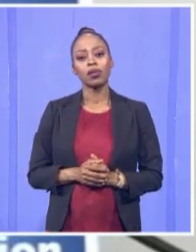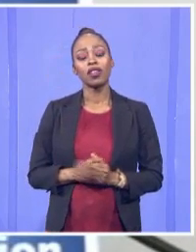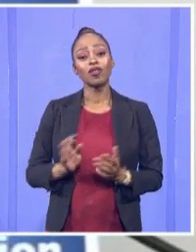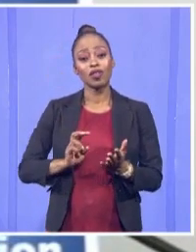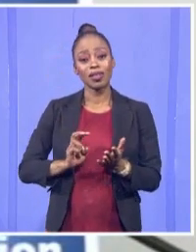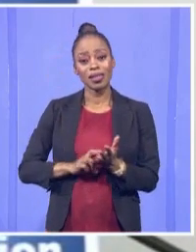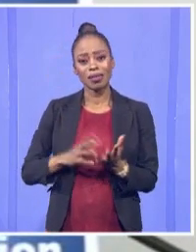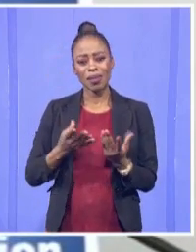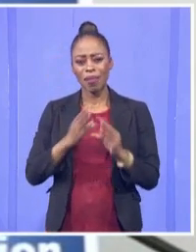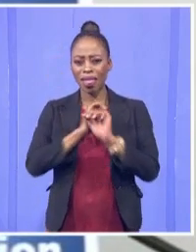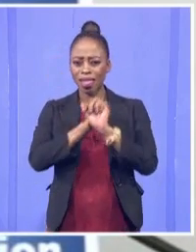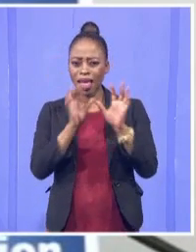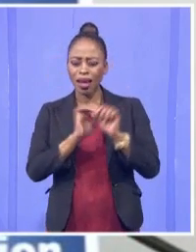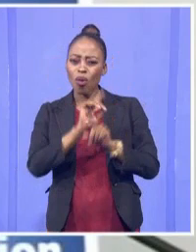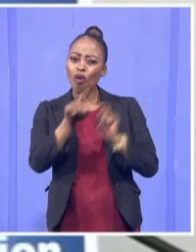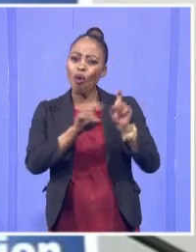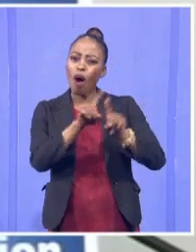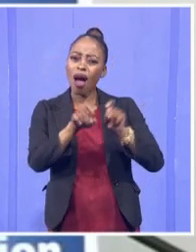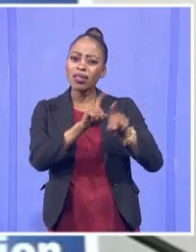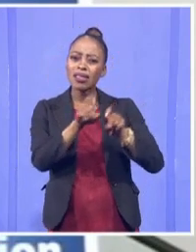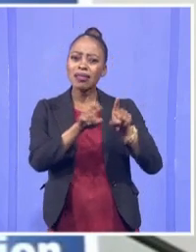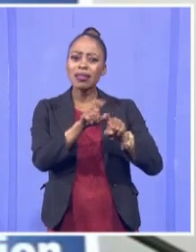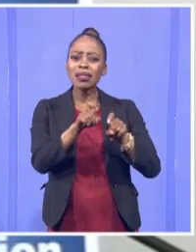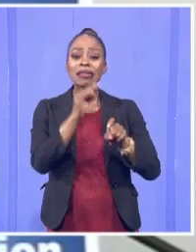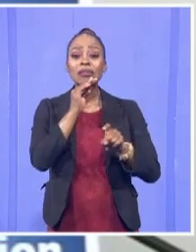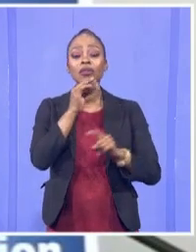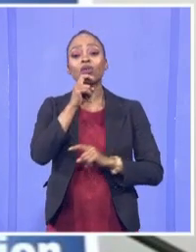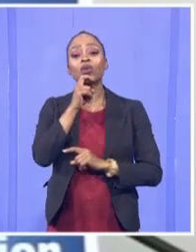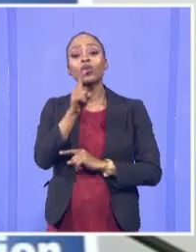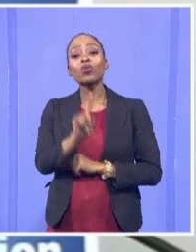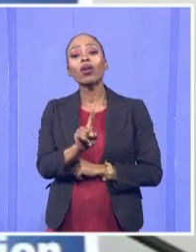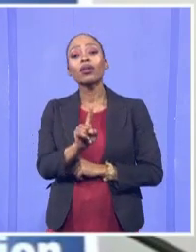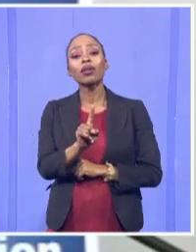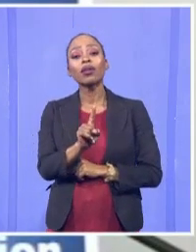inquiry, we are going to use